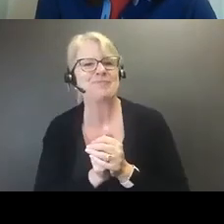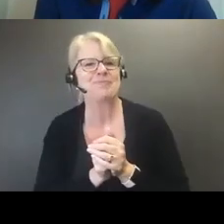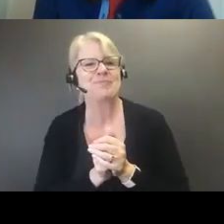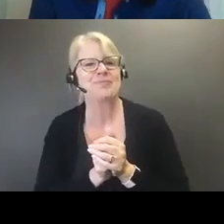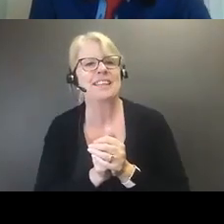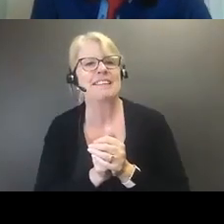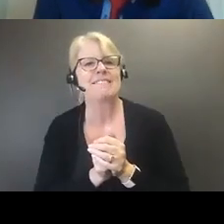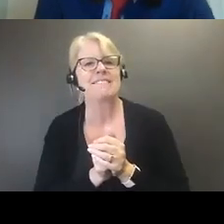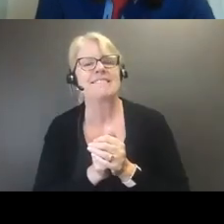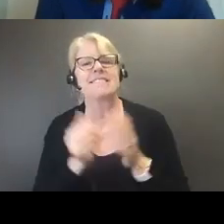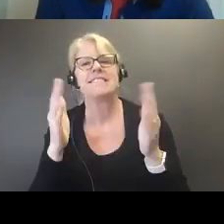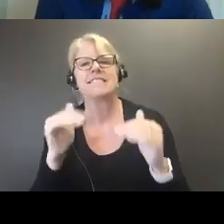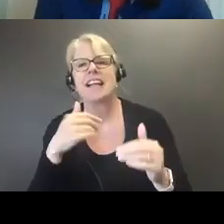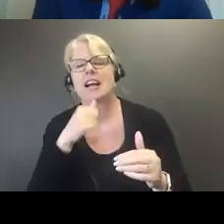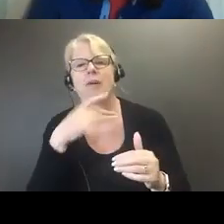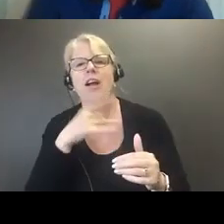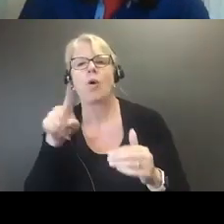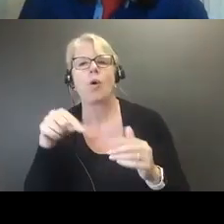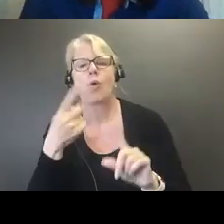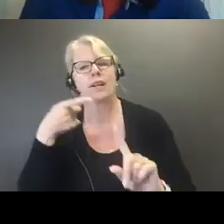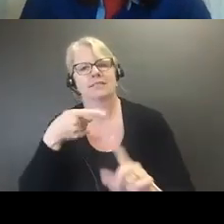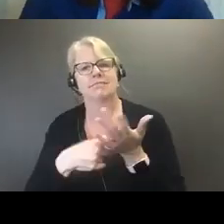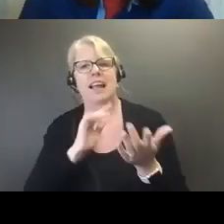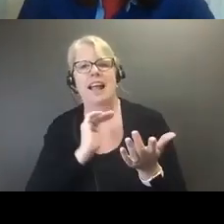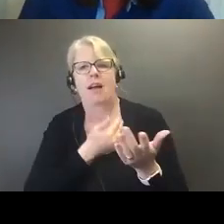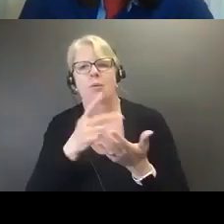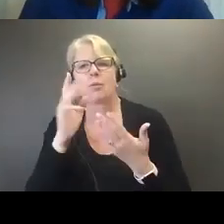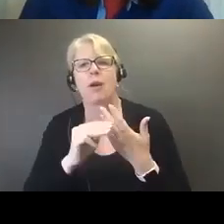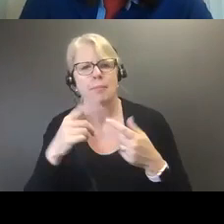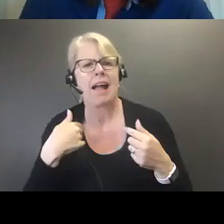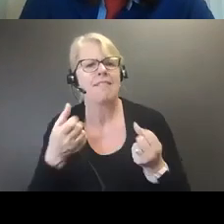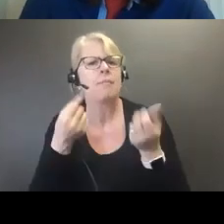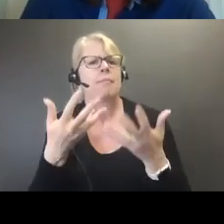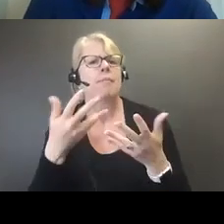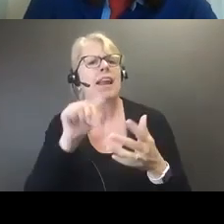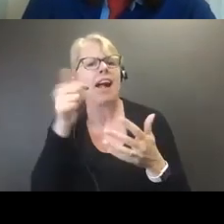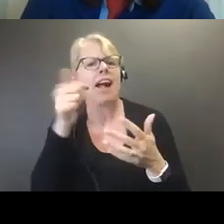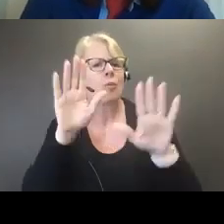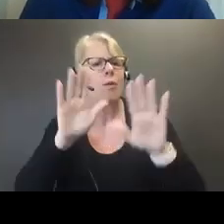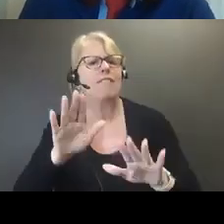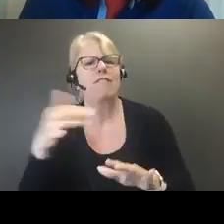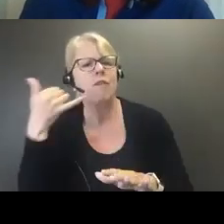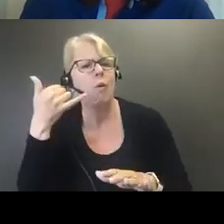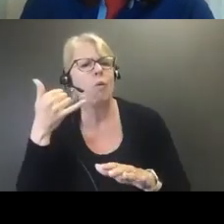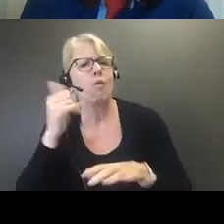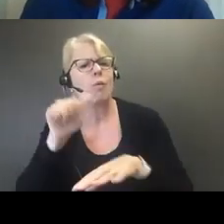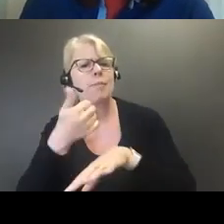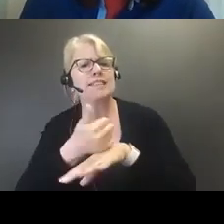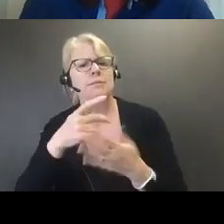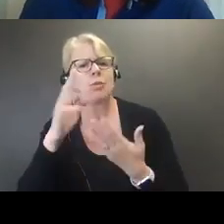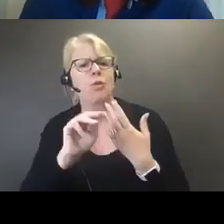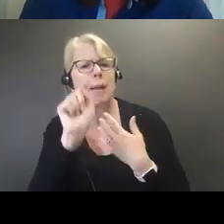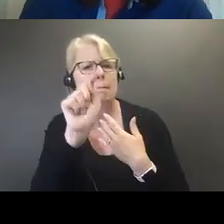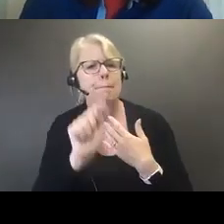I don't like to just talk about our program exclusively, because there are so many great other phone-based programs out there. So I just wanted to include